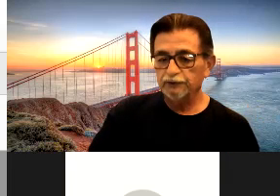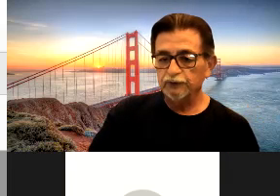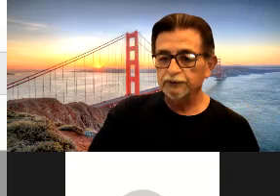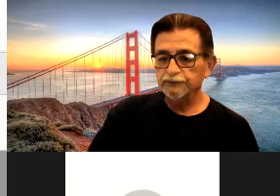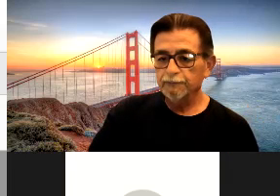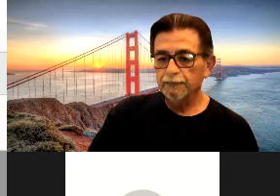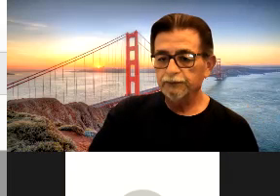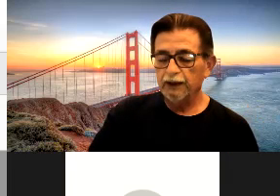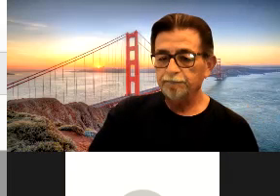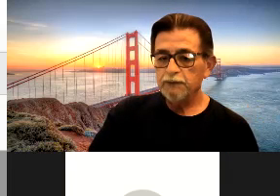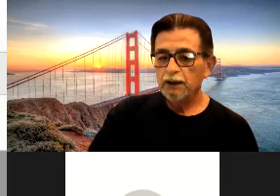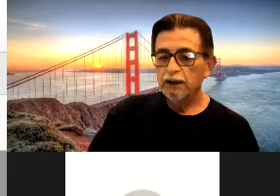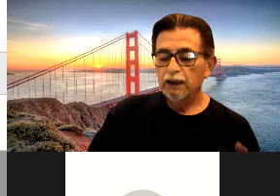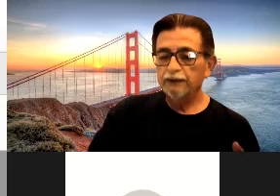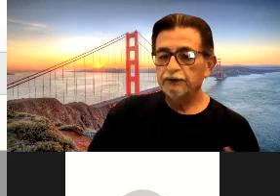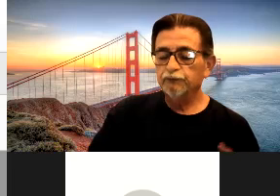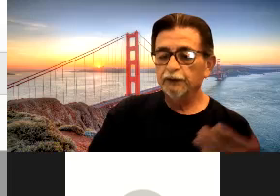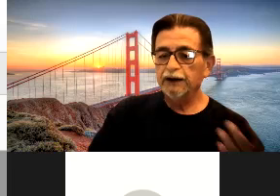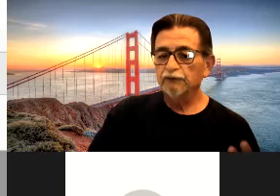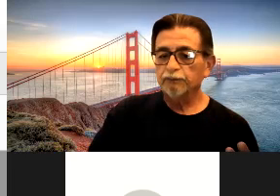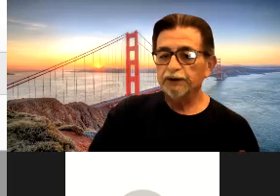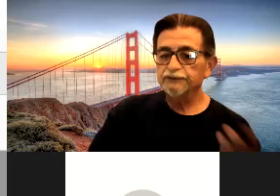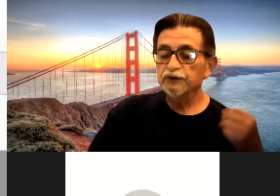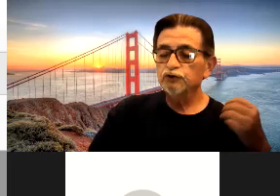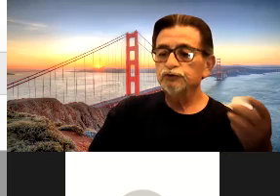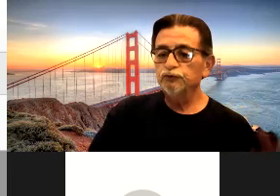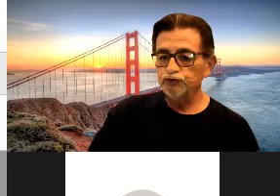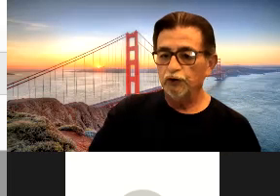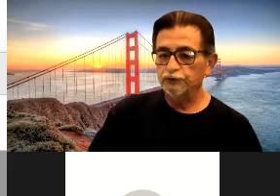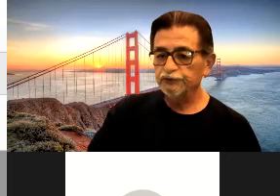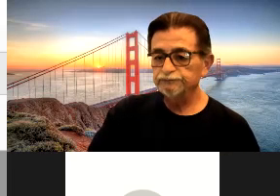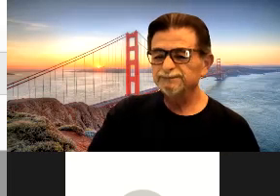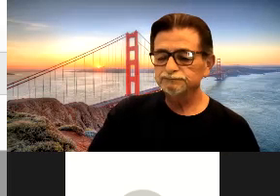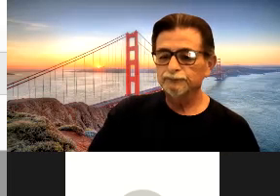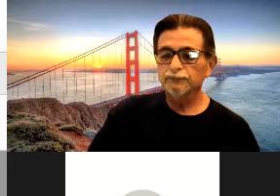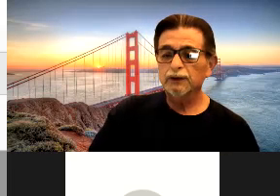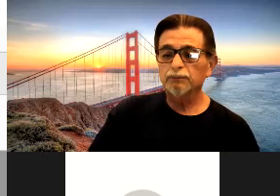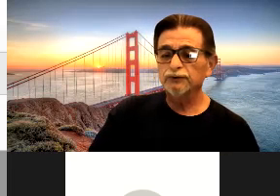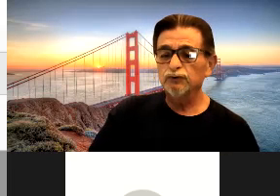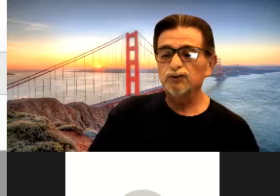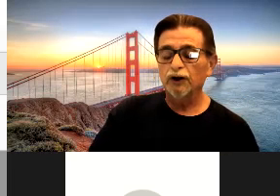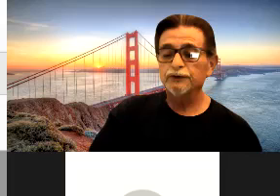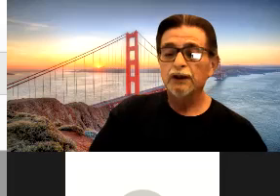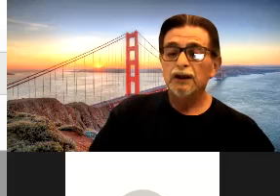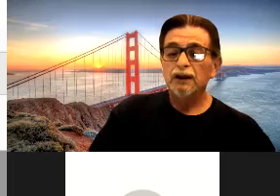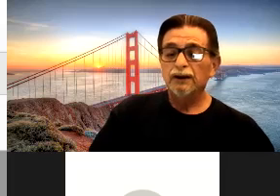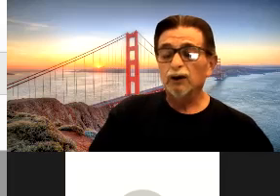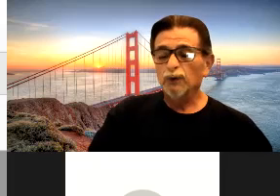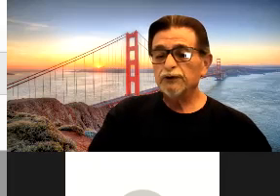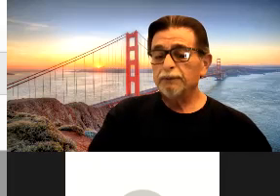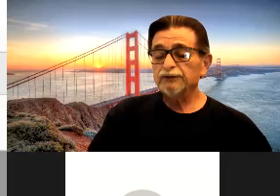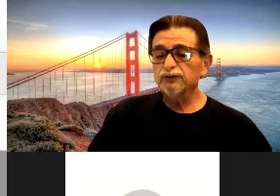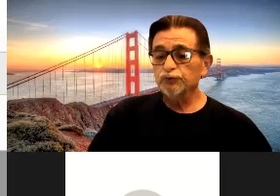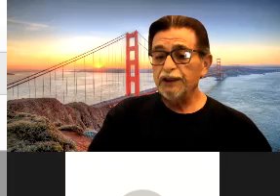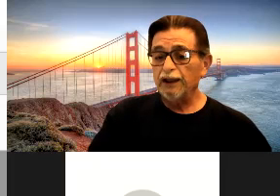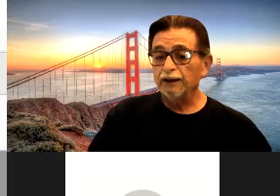2 electrons, okay? And therefore, they're going to have a +2 charge, +2 charge. Now,